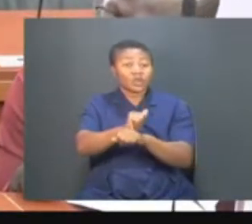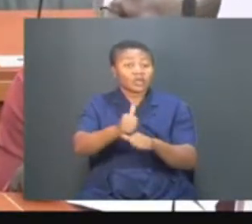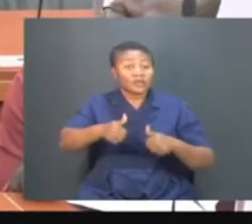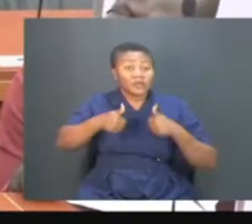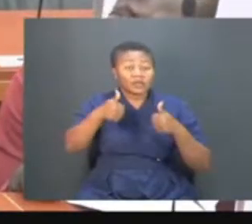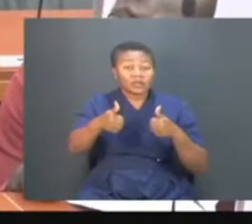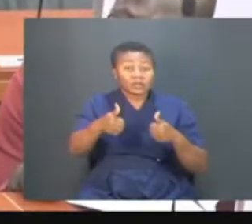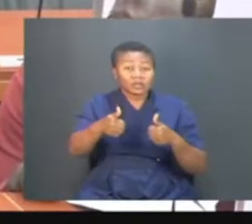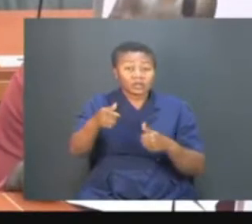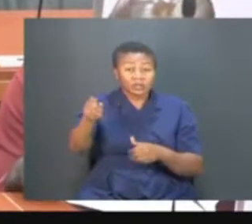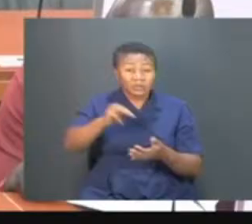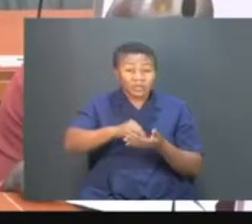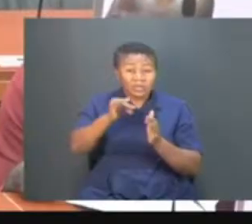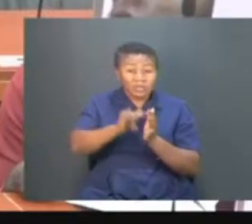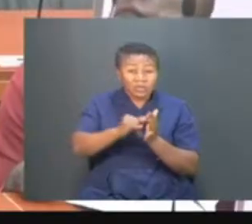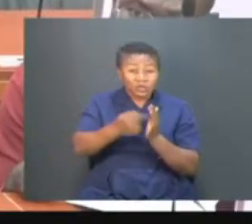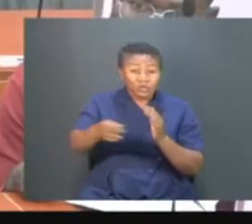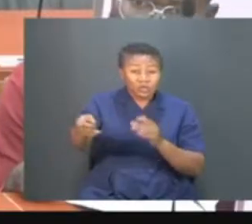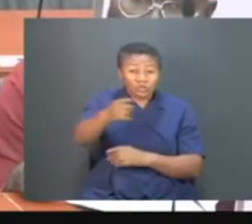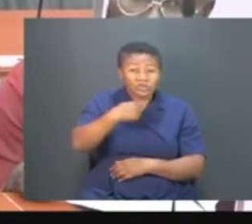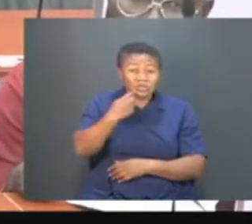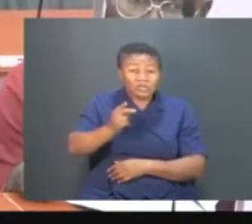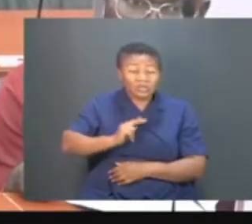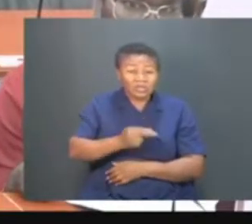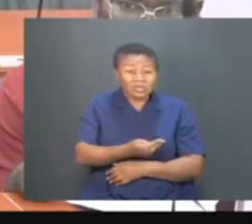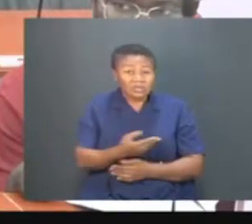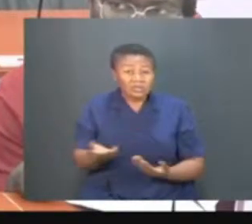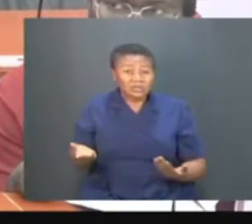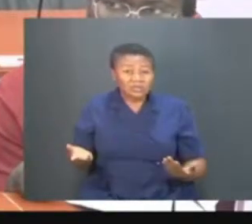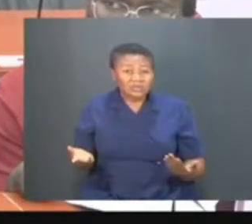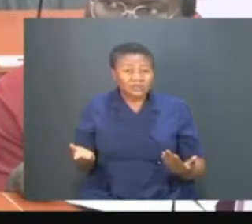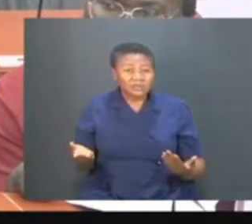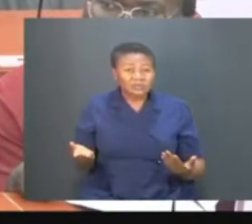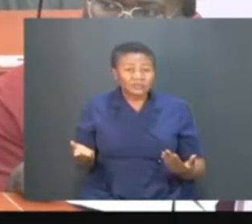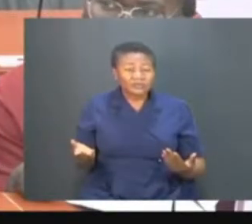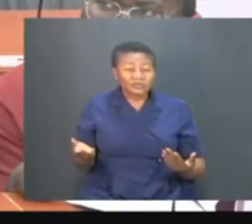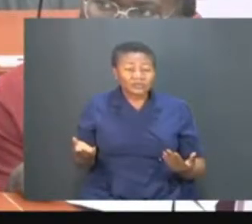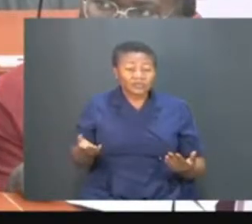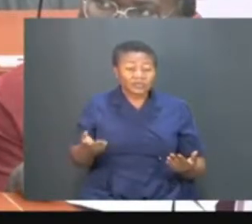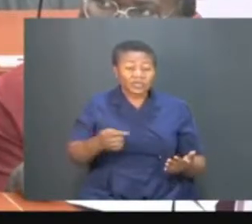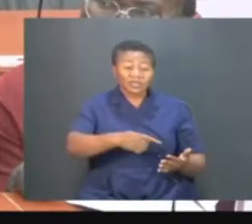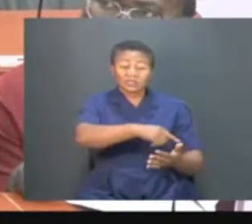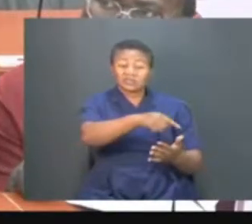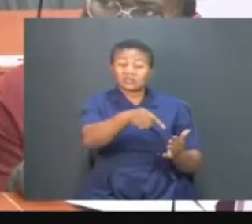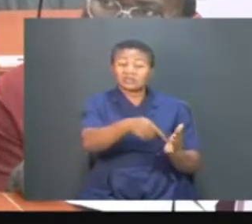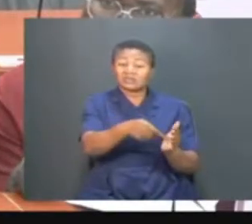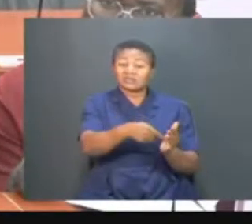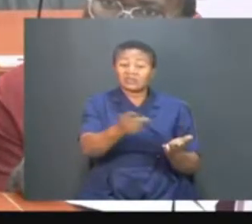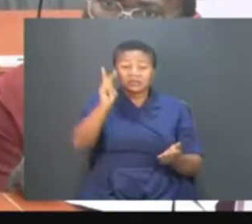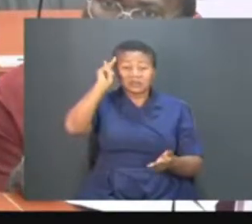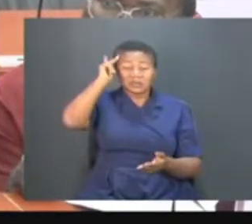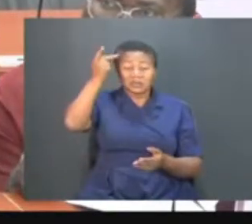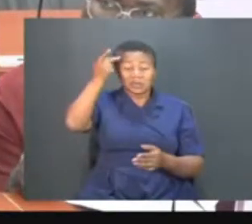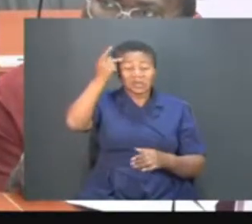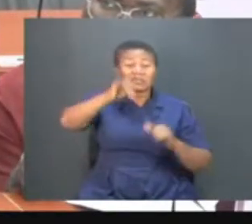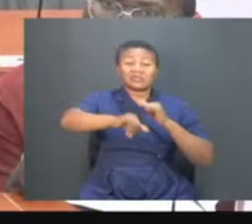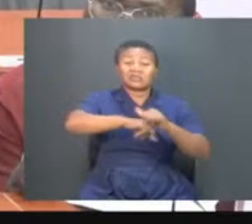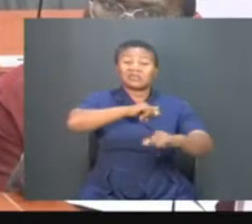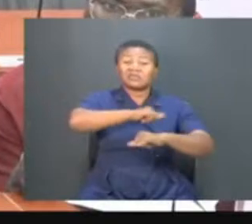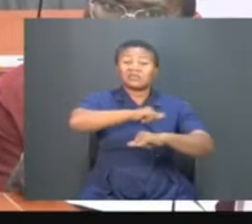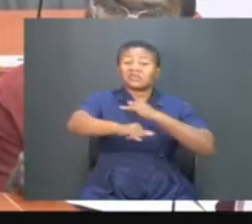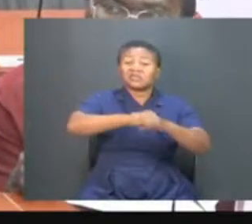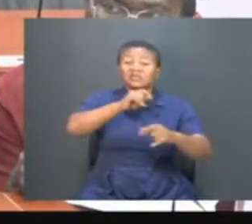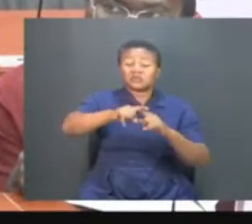that what they want to tell us? Mr. Speaker, this whole political gimmicks and propaganda to deceive voters,